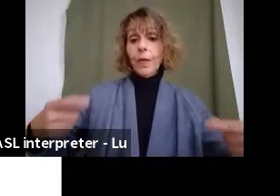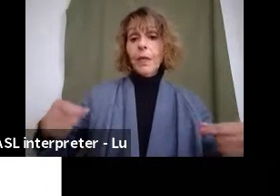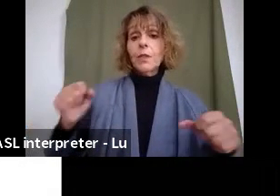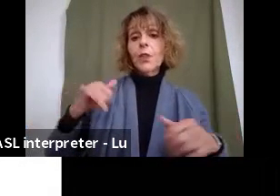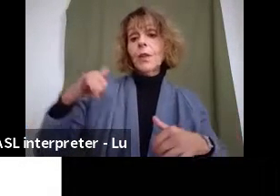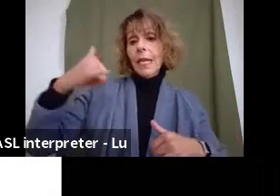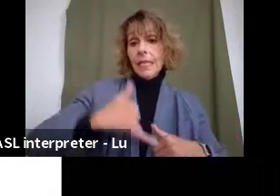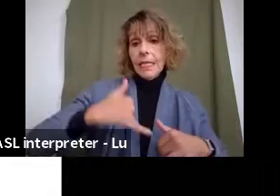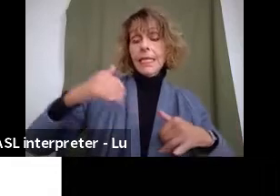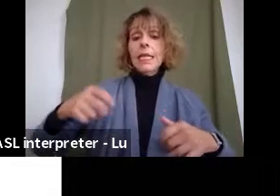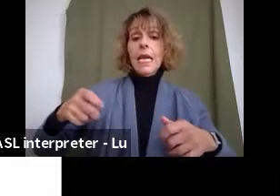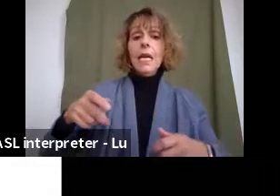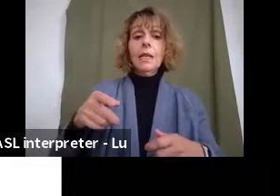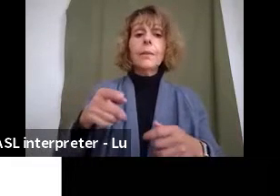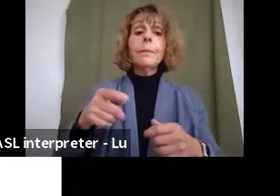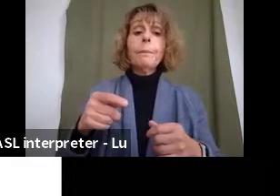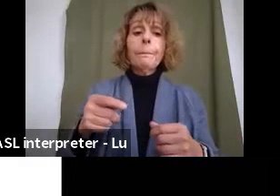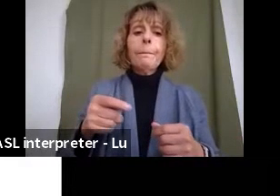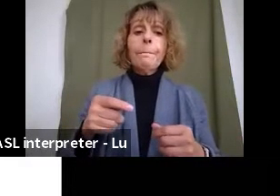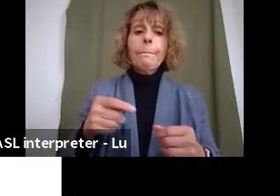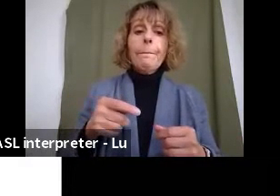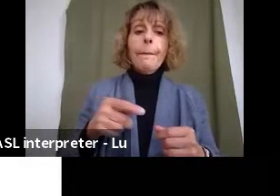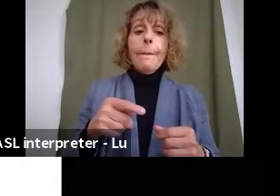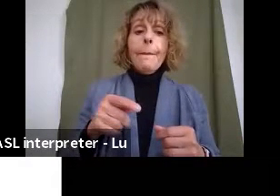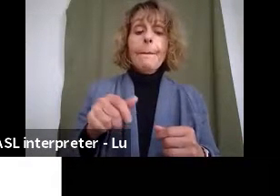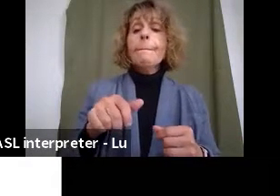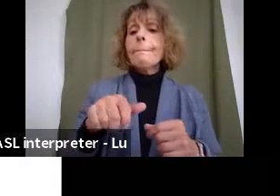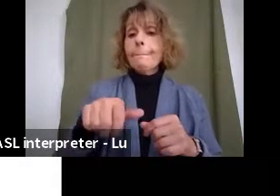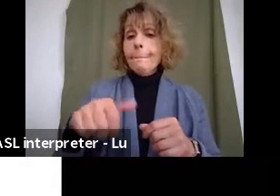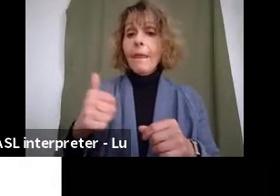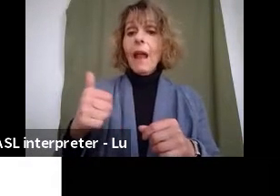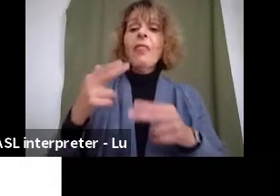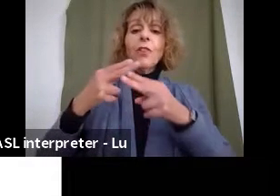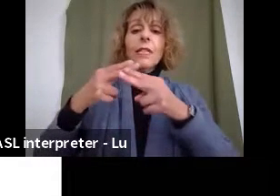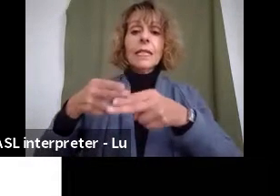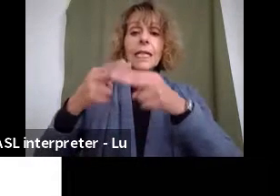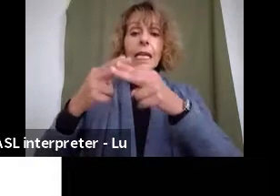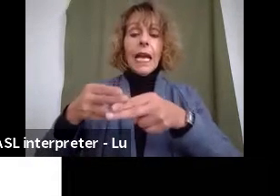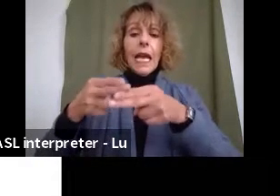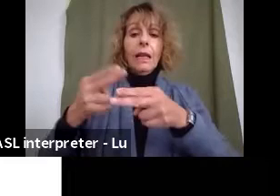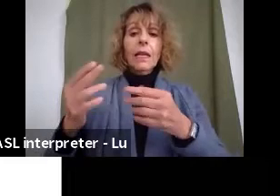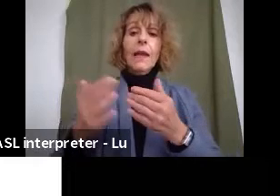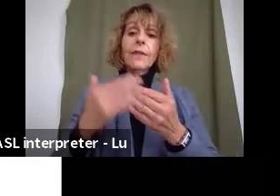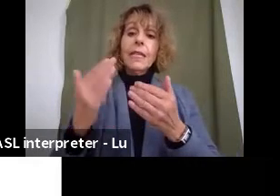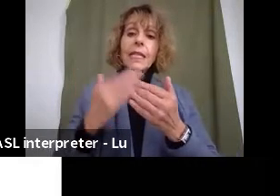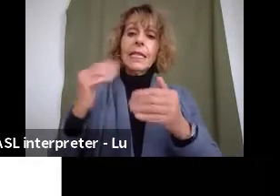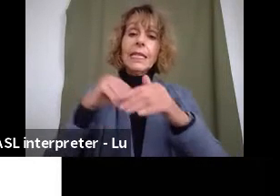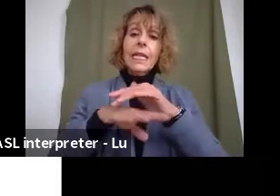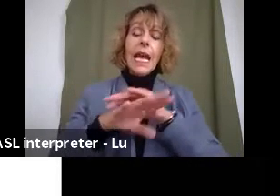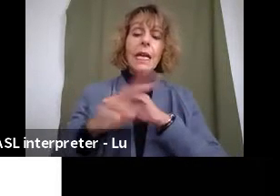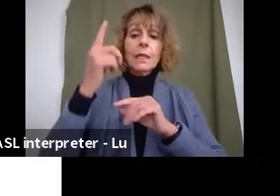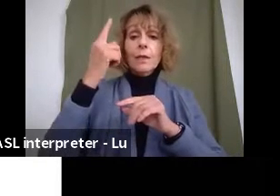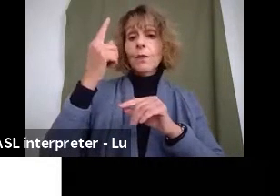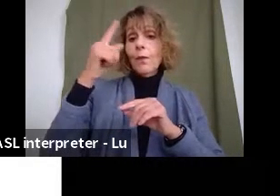people who use wheelchairs and other devices can get weighed. And so here's a